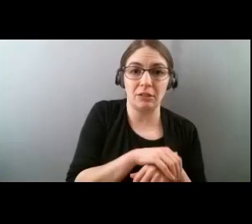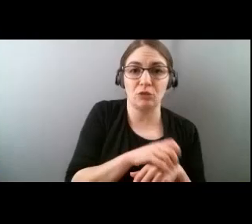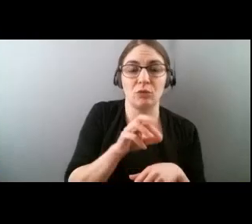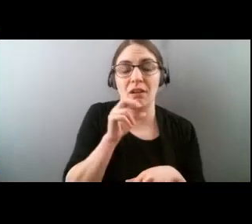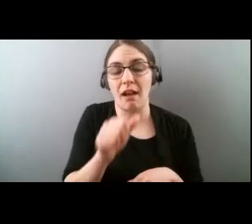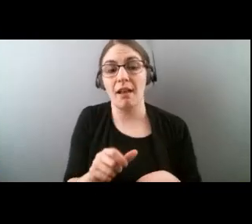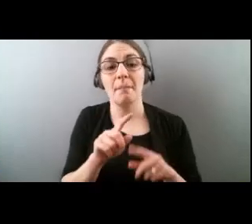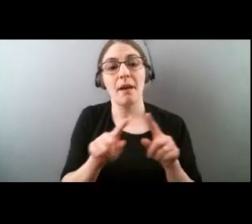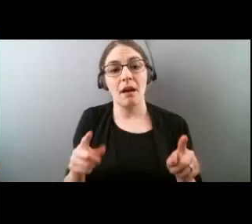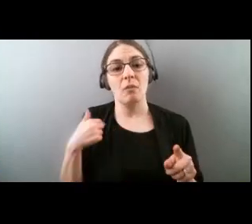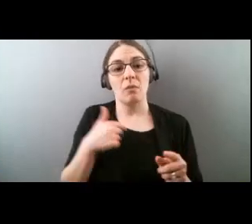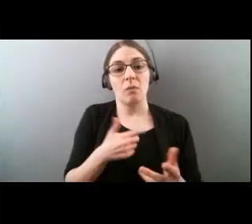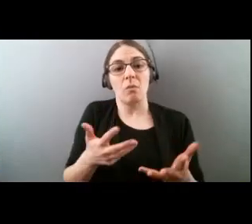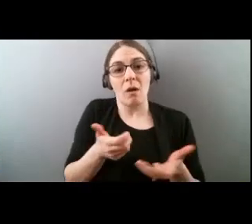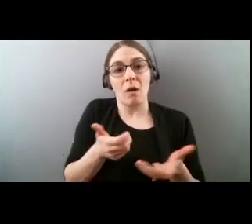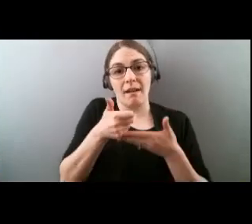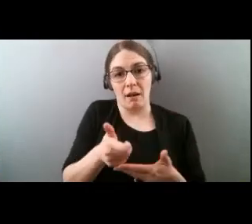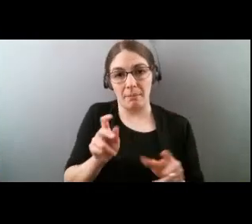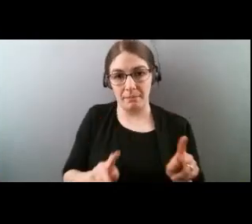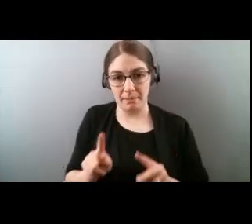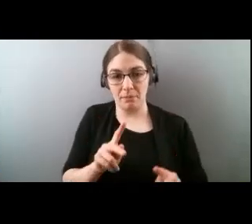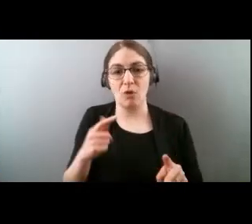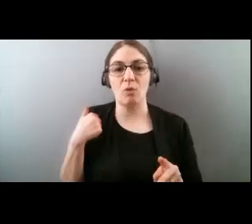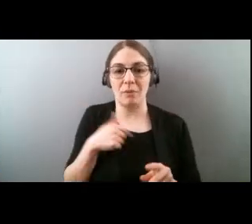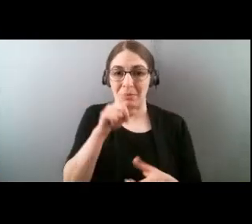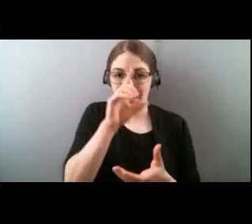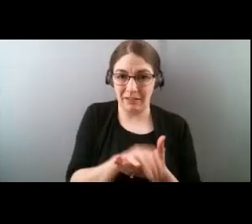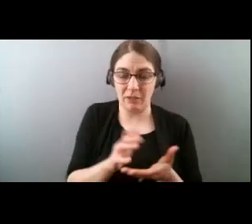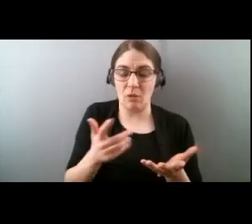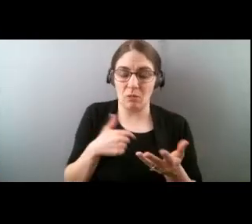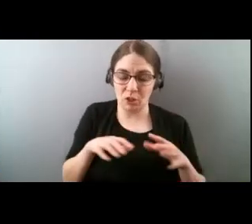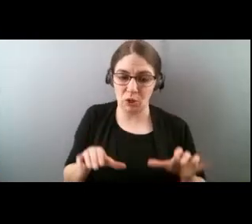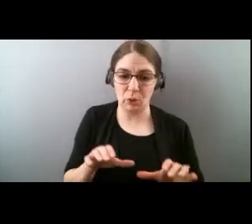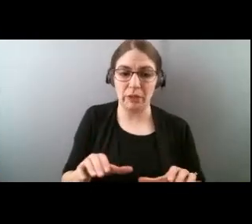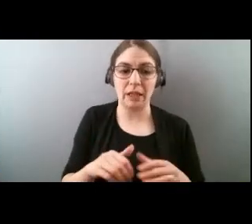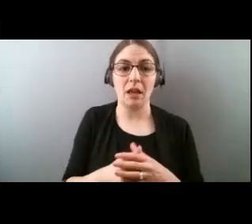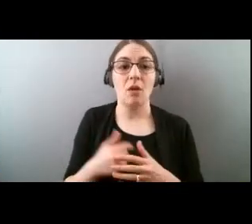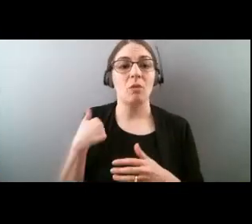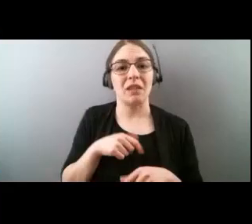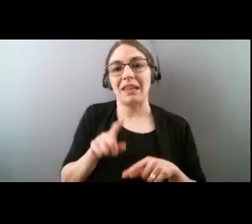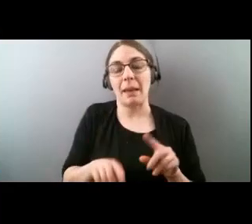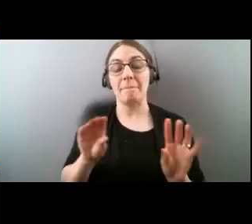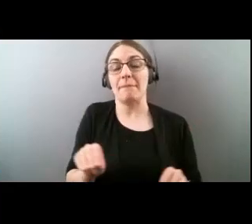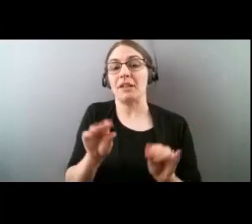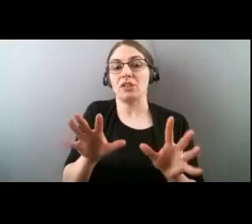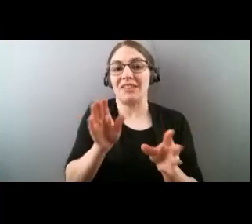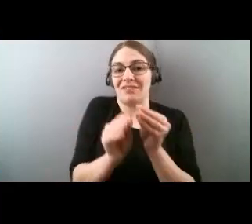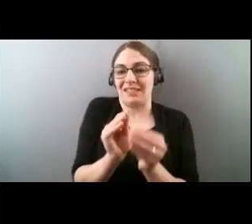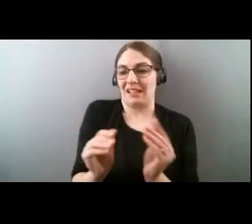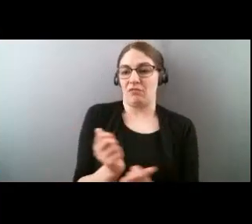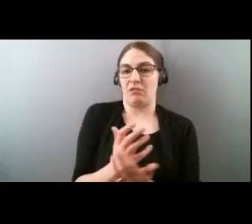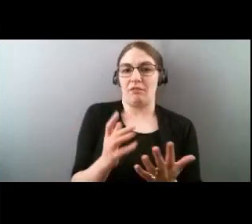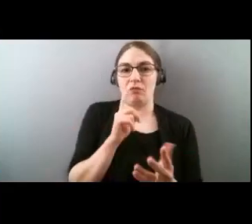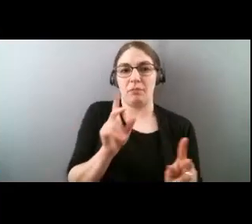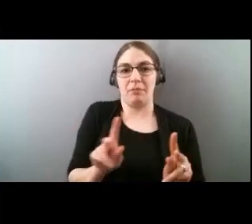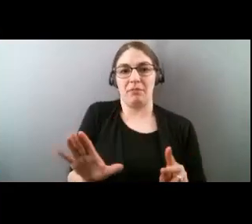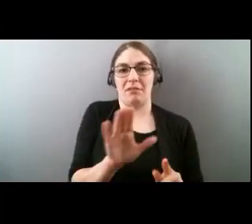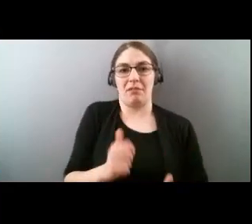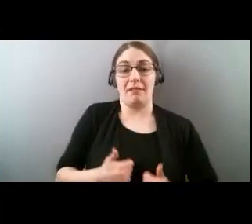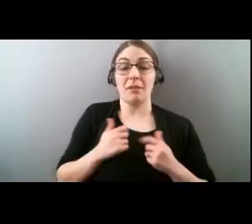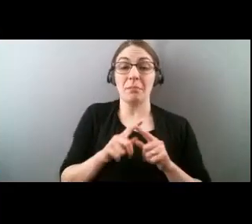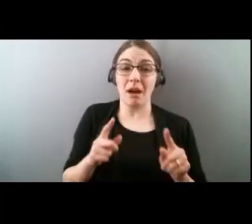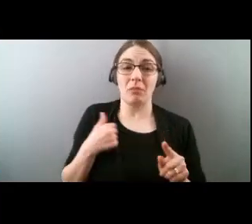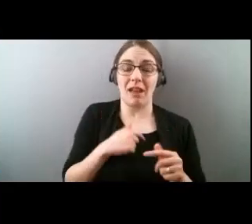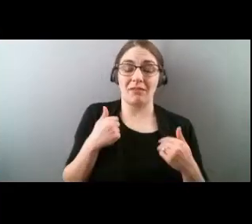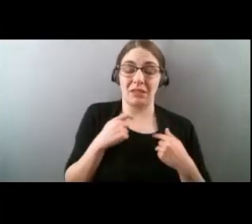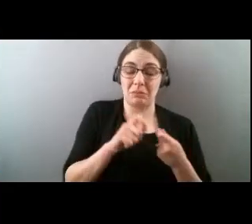to help people. We can't magically fix everything about everybody's lives, but there are certain tools we've been given, and the